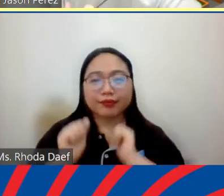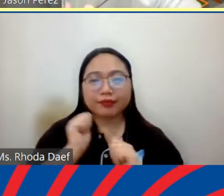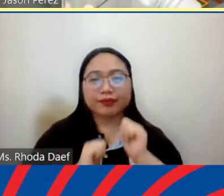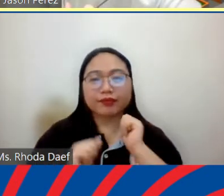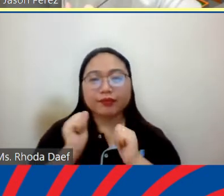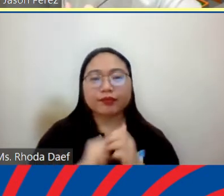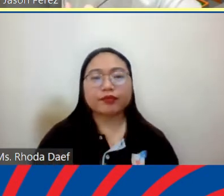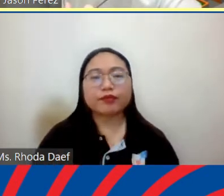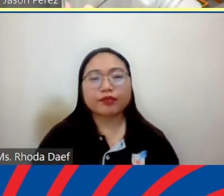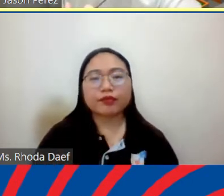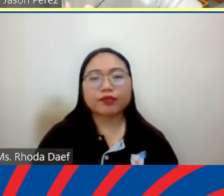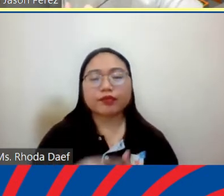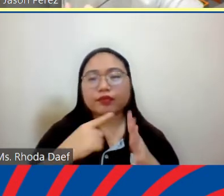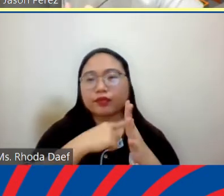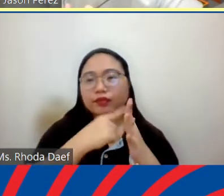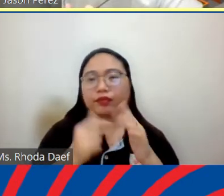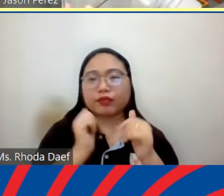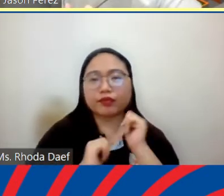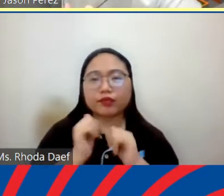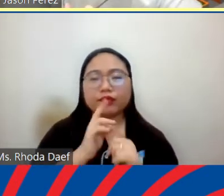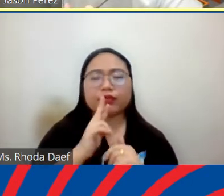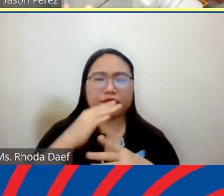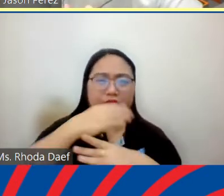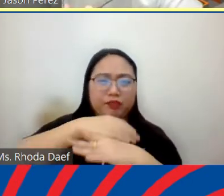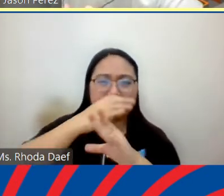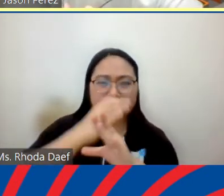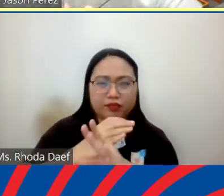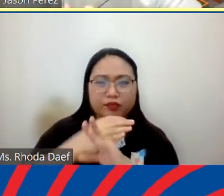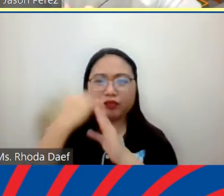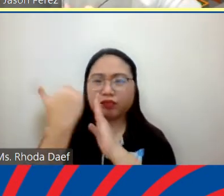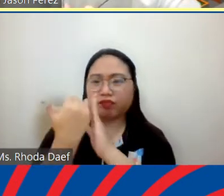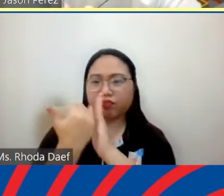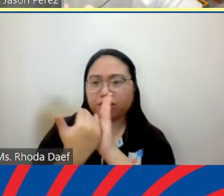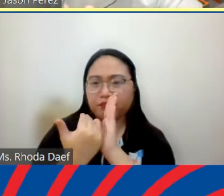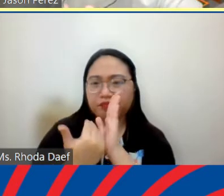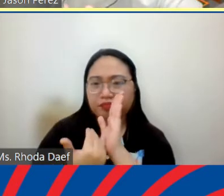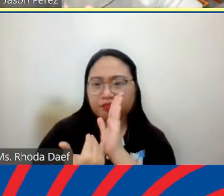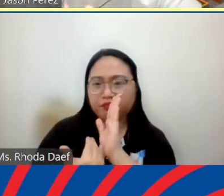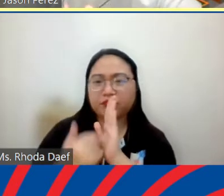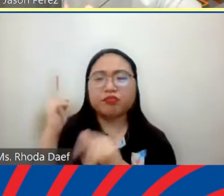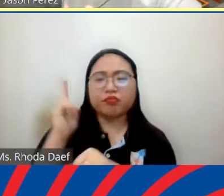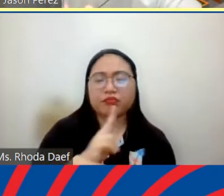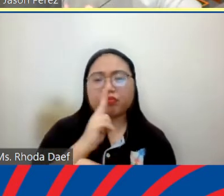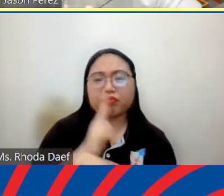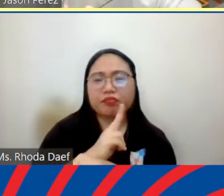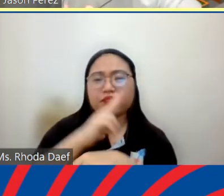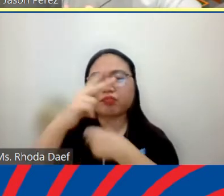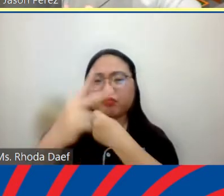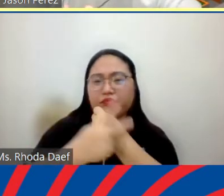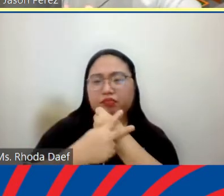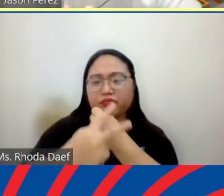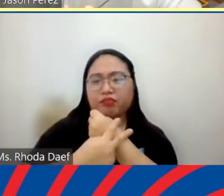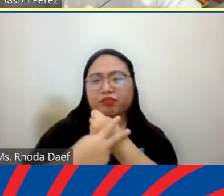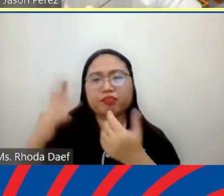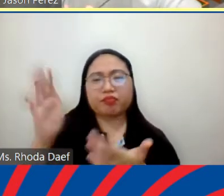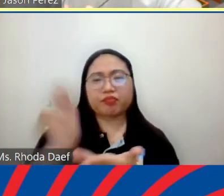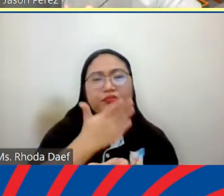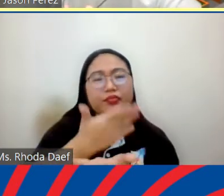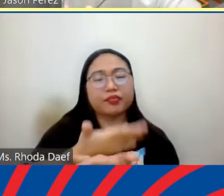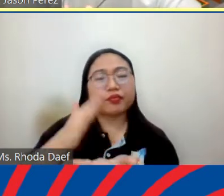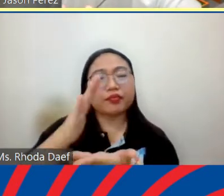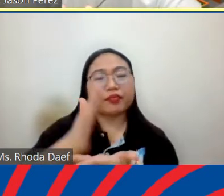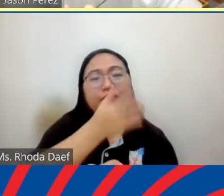These activities are creation, documentation, usage, storage,